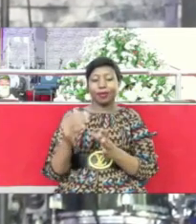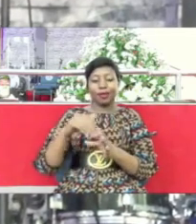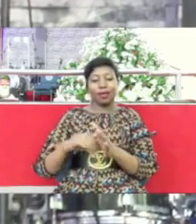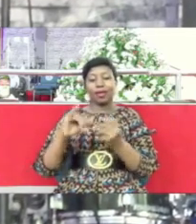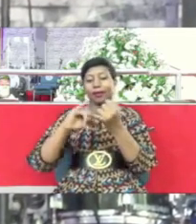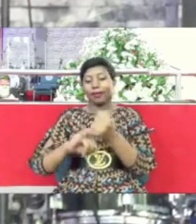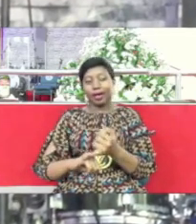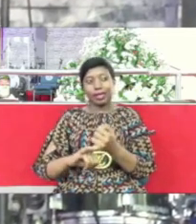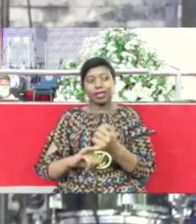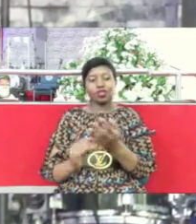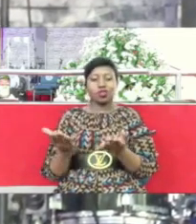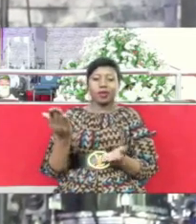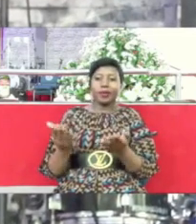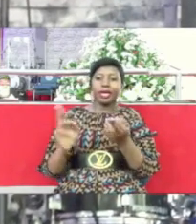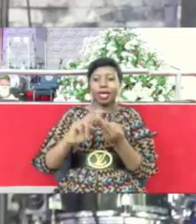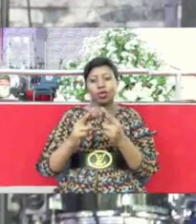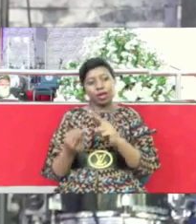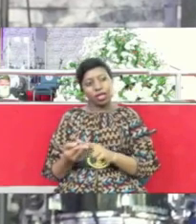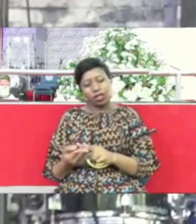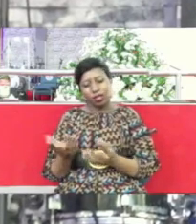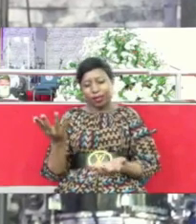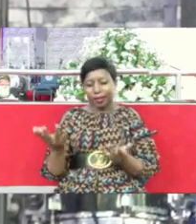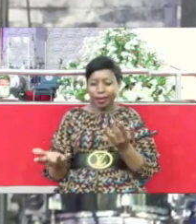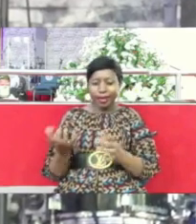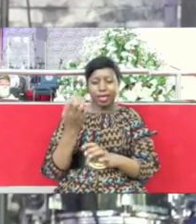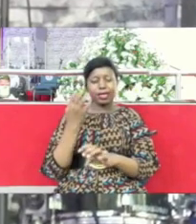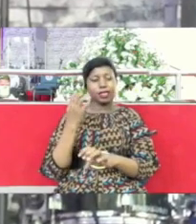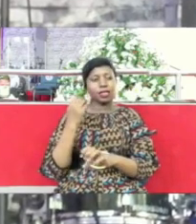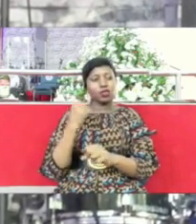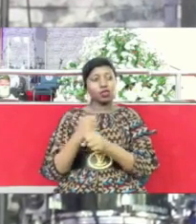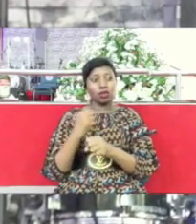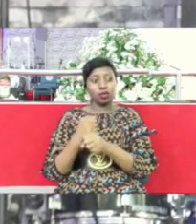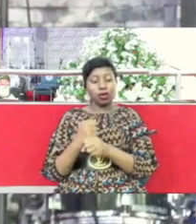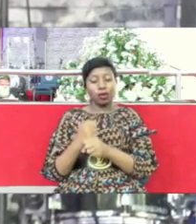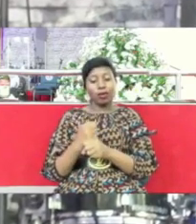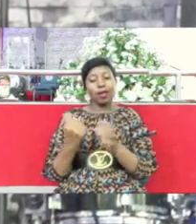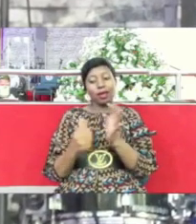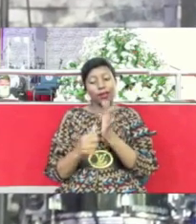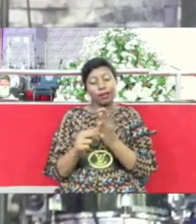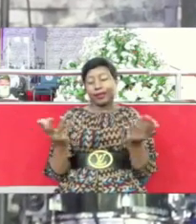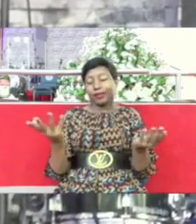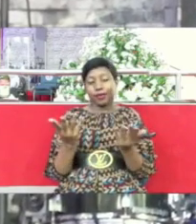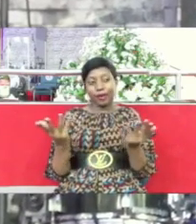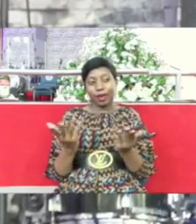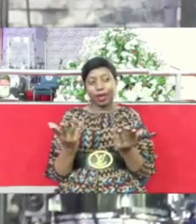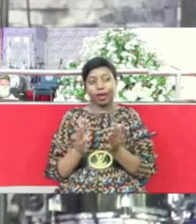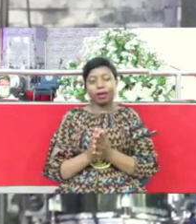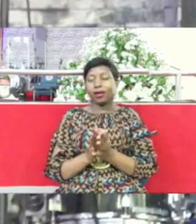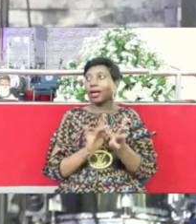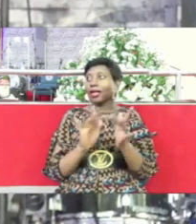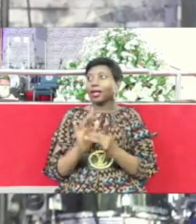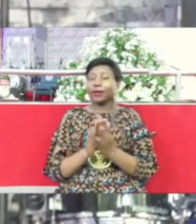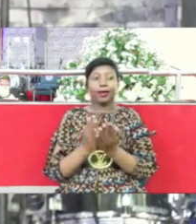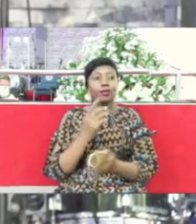in your employment? Where is that mountain? The Bible is telling us to have faith in